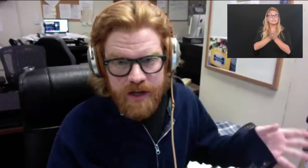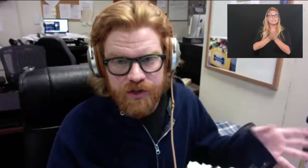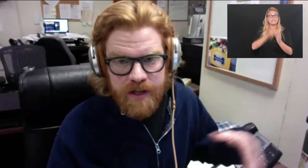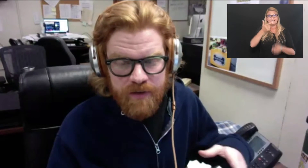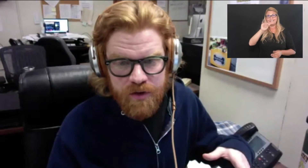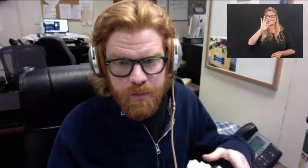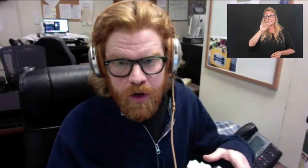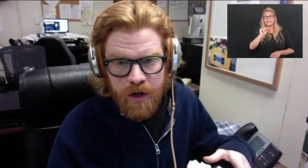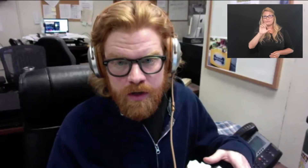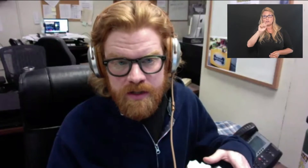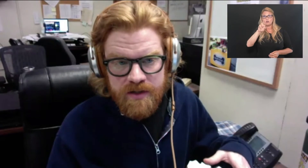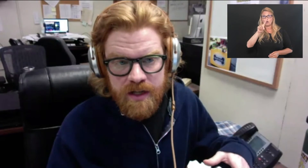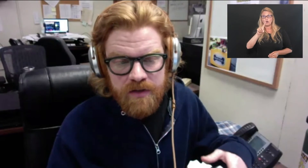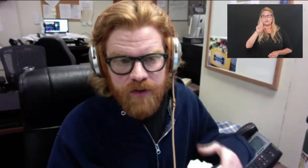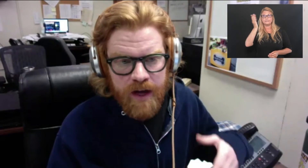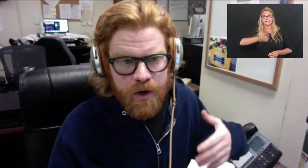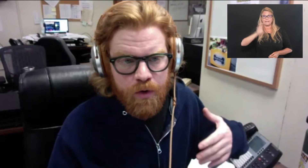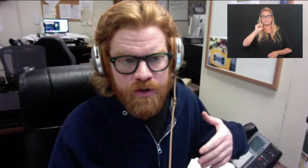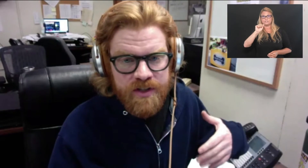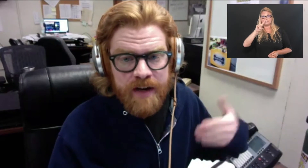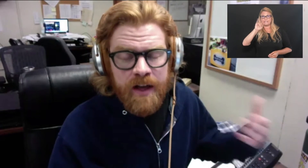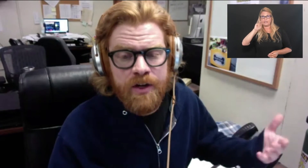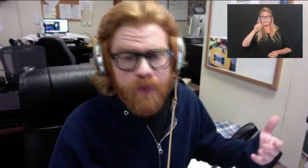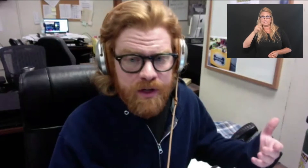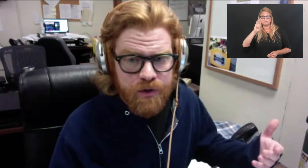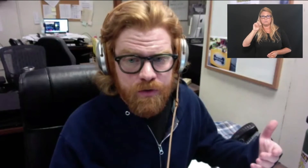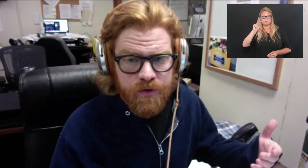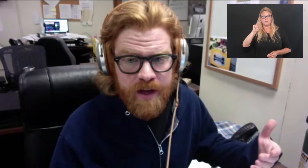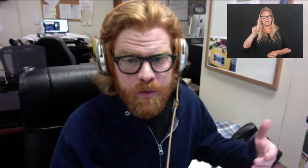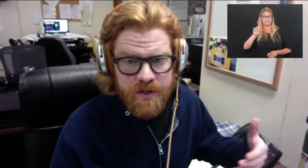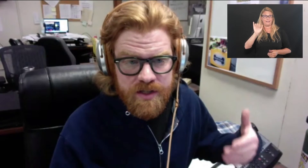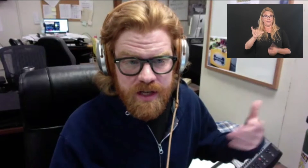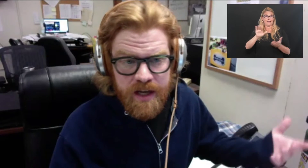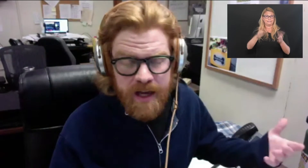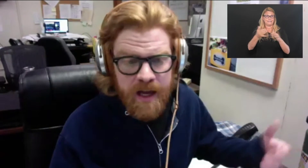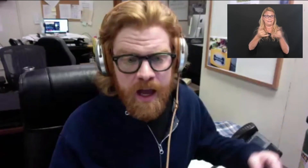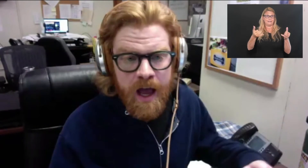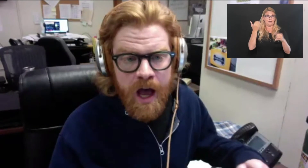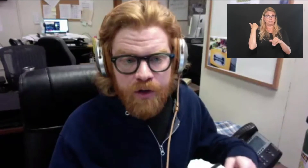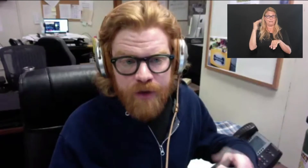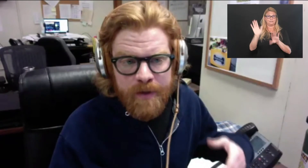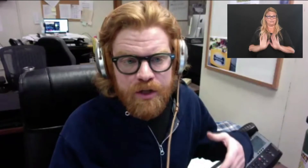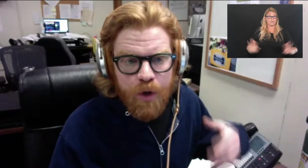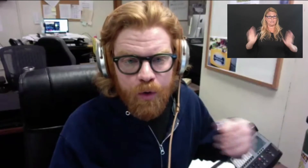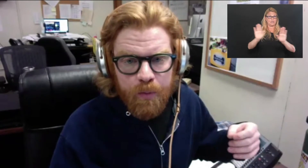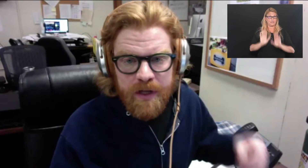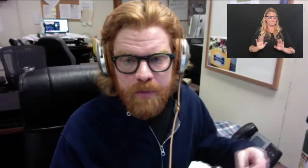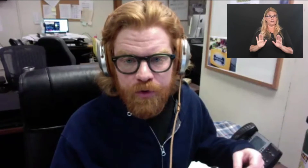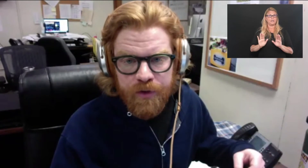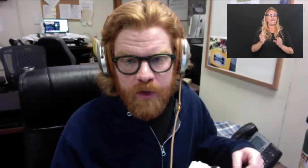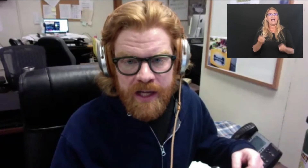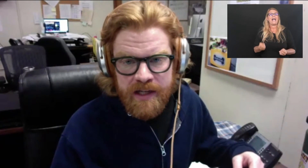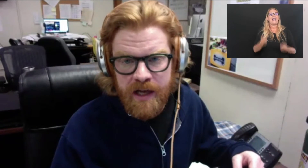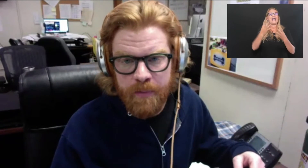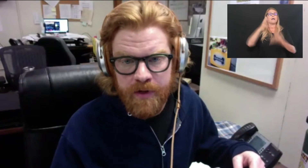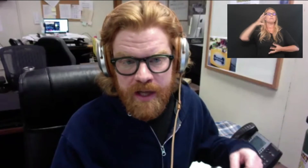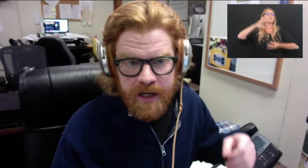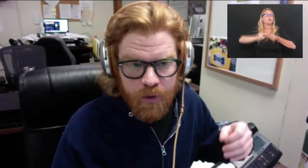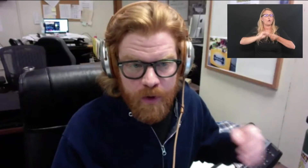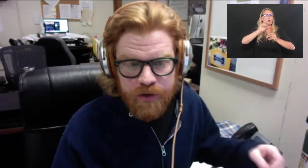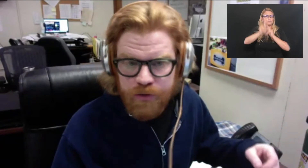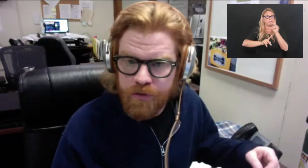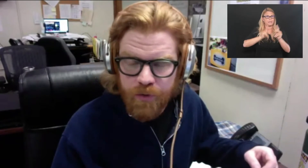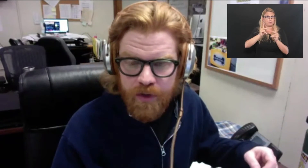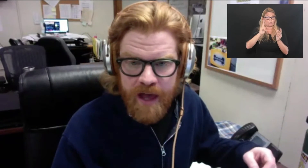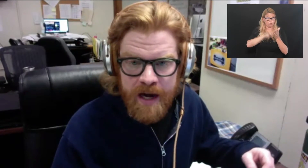card / savings bond incentive. I know the deadline to register for that was Sunday. So how many total people did we end up getting